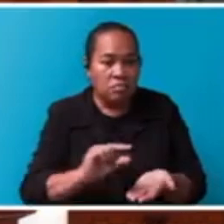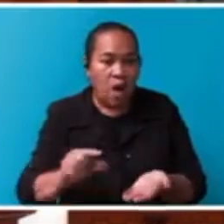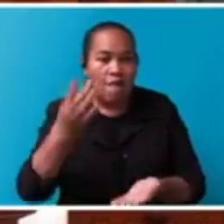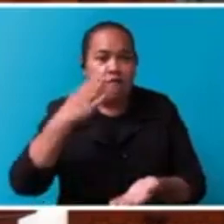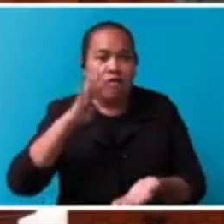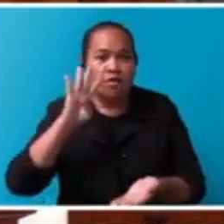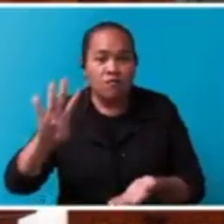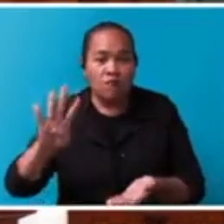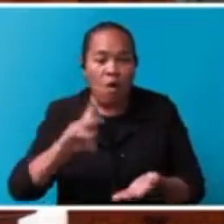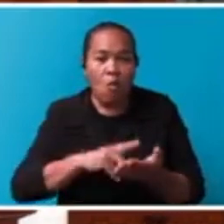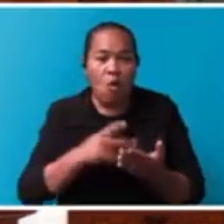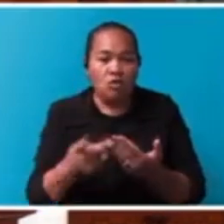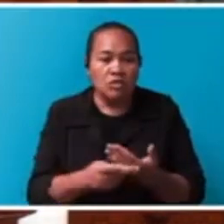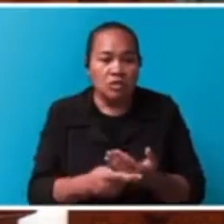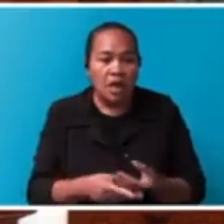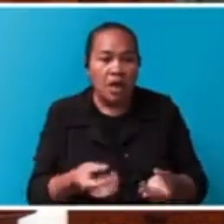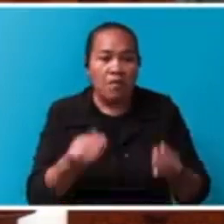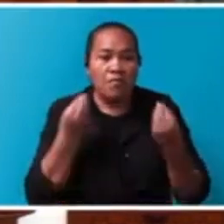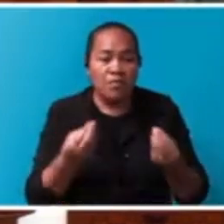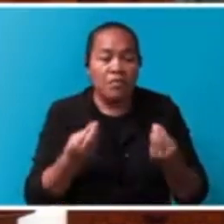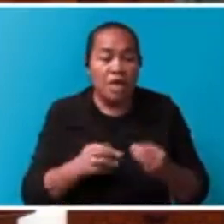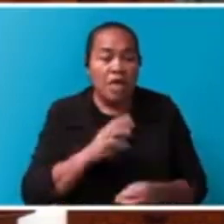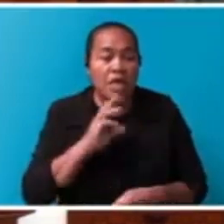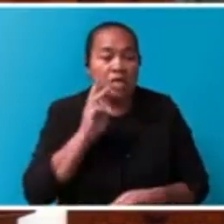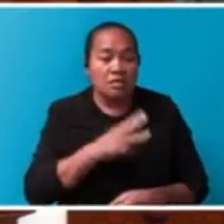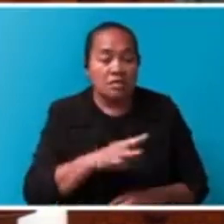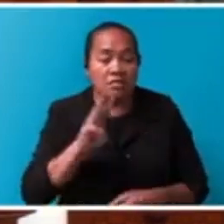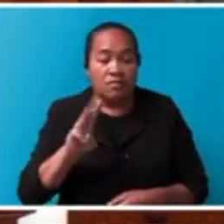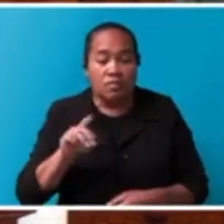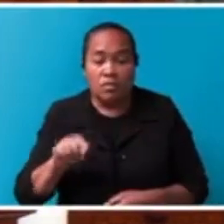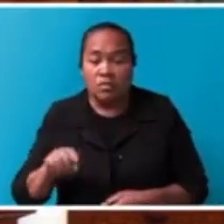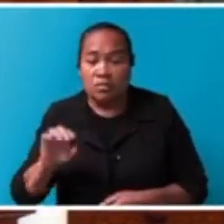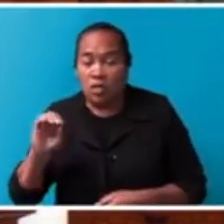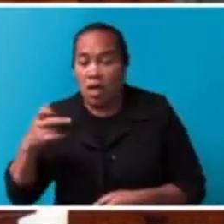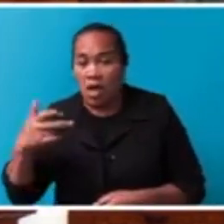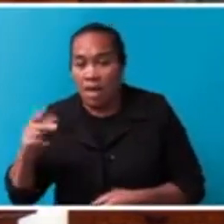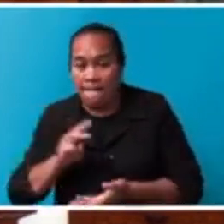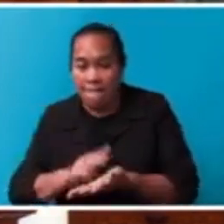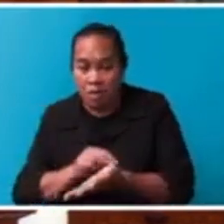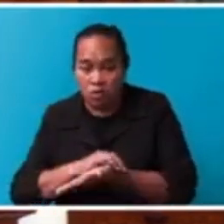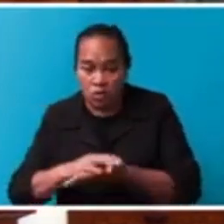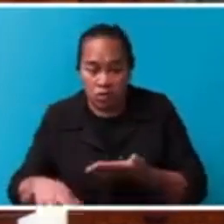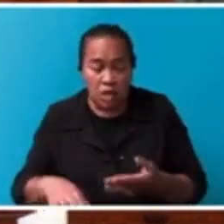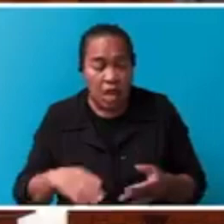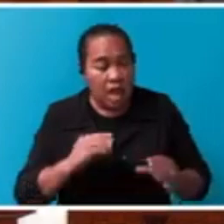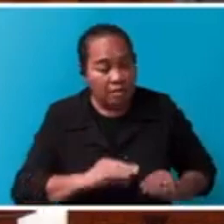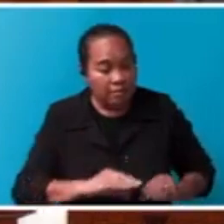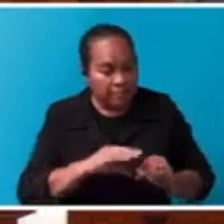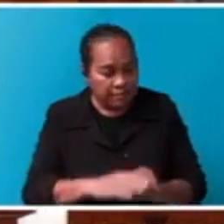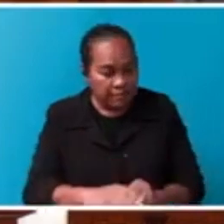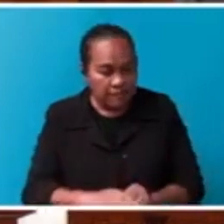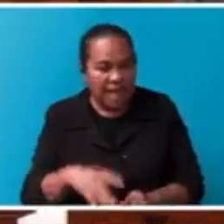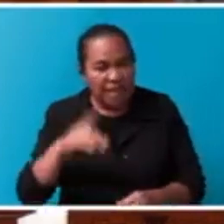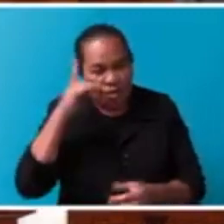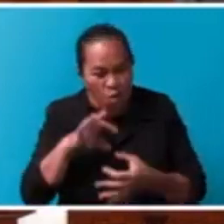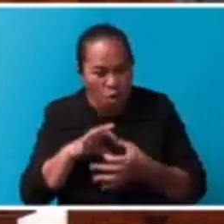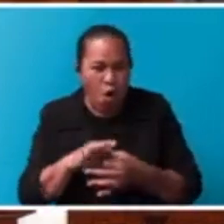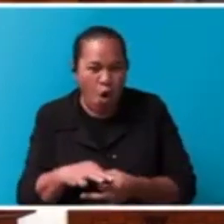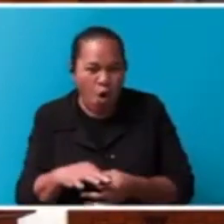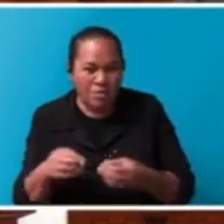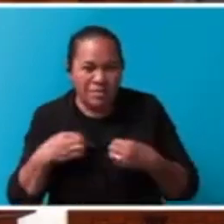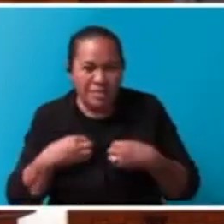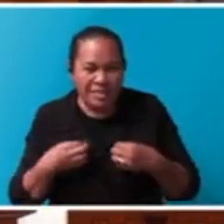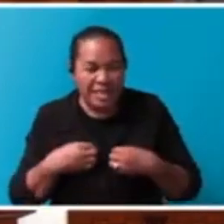at $3.08 million and facilitate investment in iTaukei-owned venture and